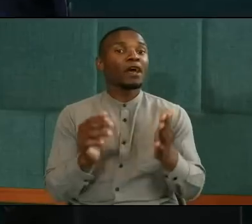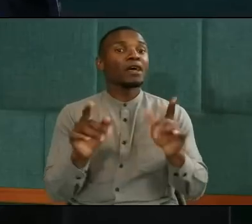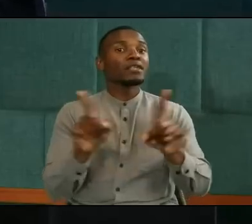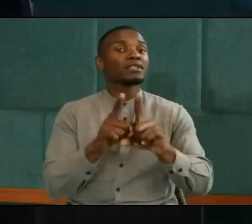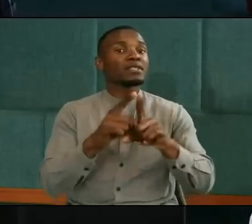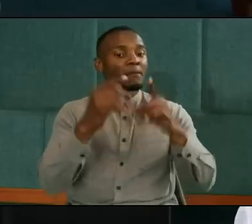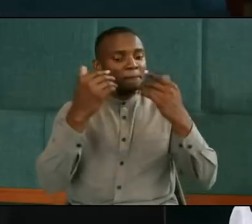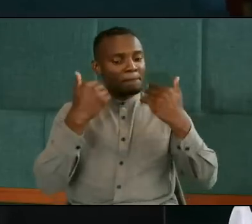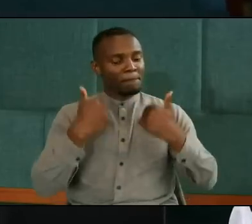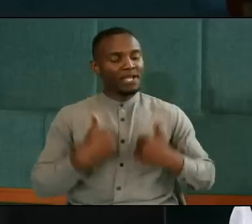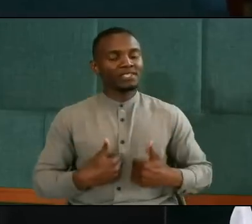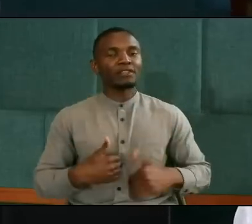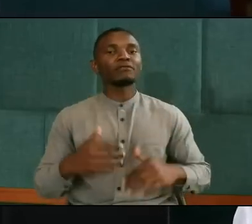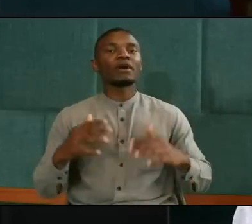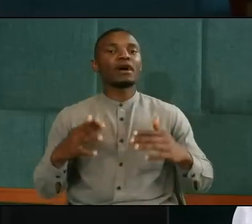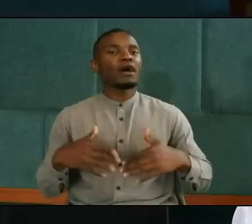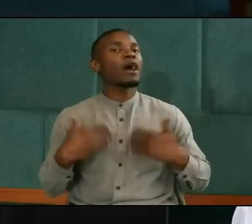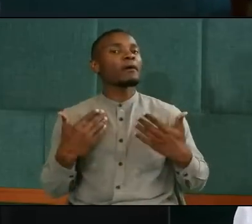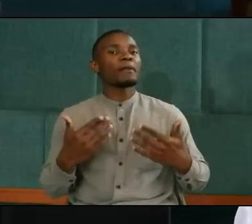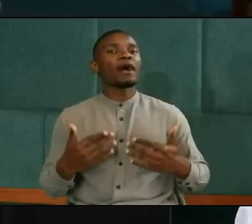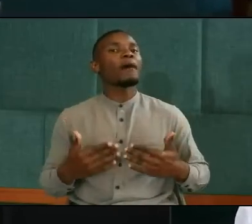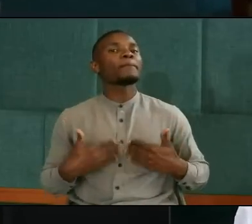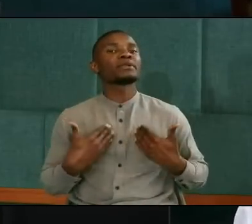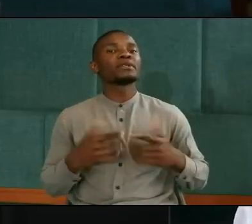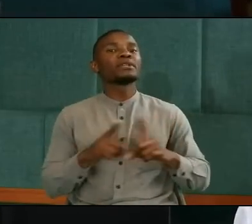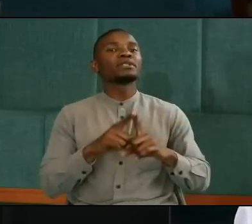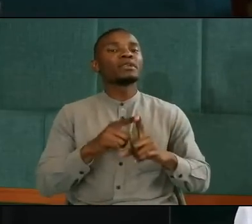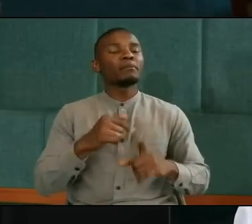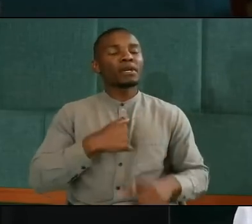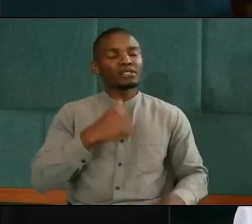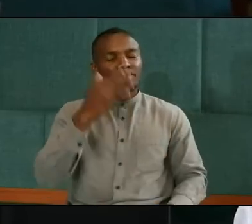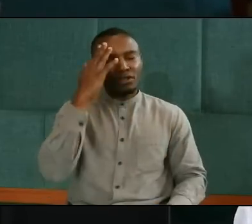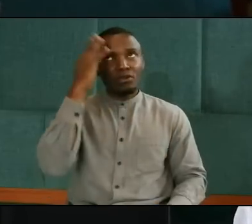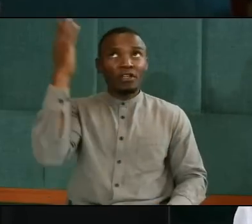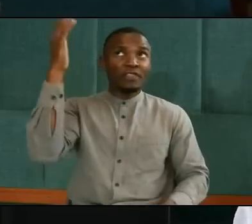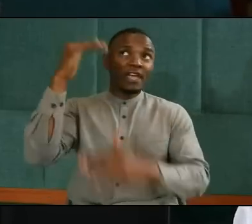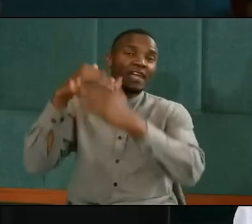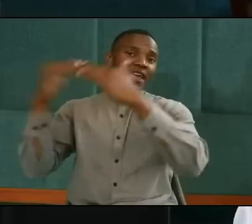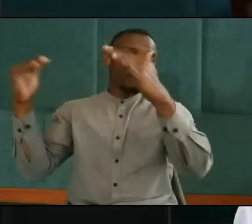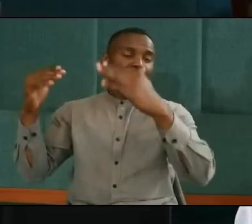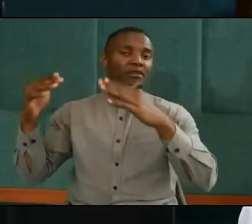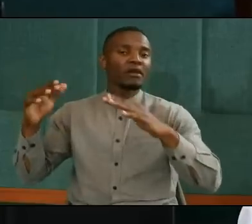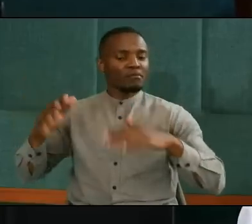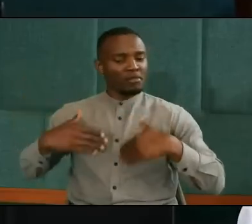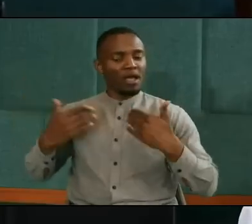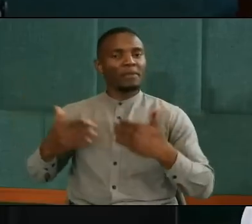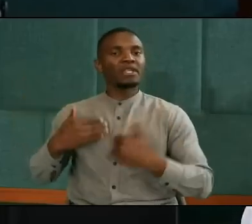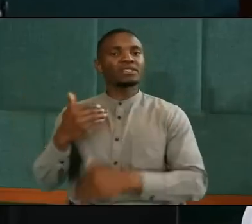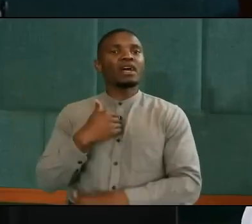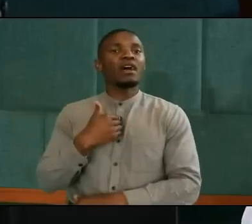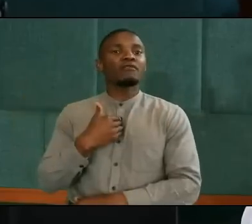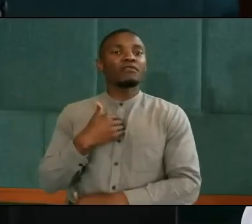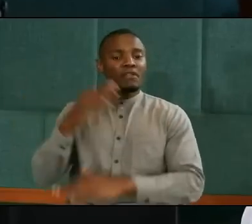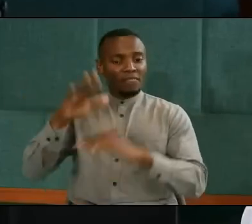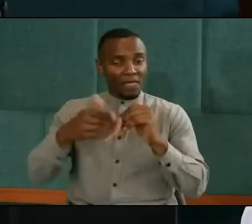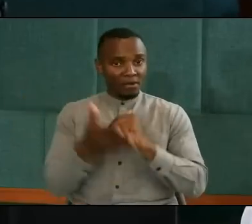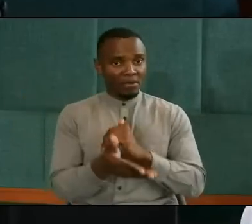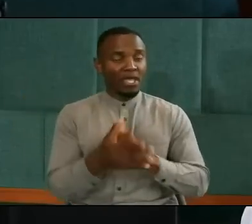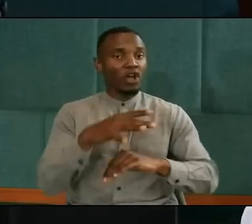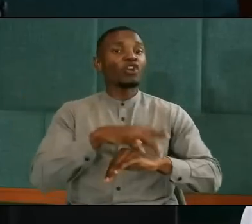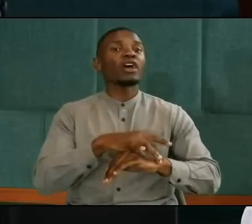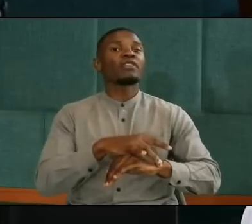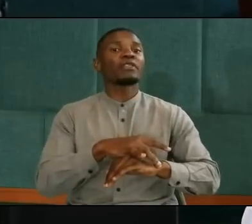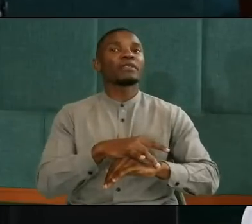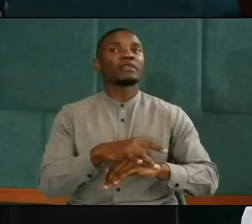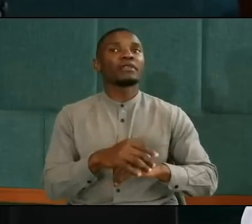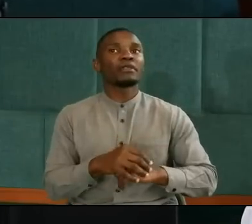I am delighted. And I know in heaven there's greater delight than down here. Of